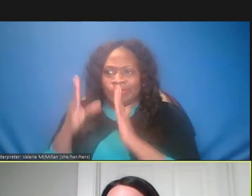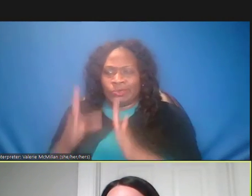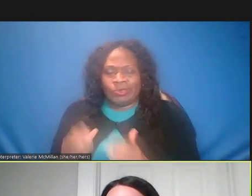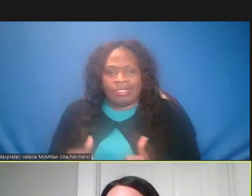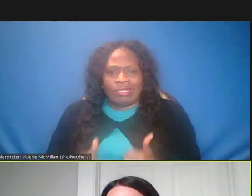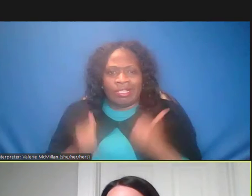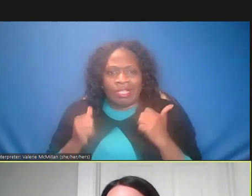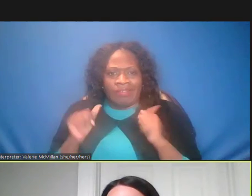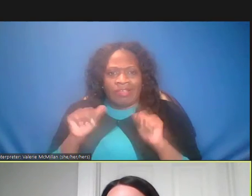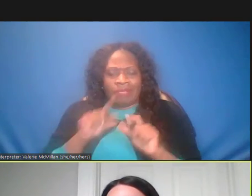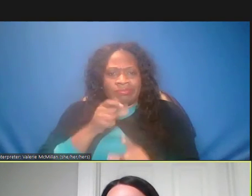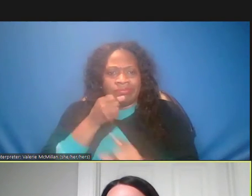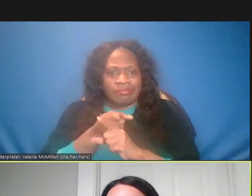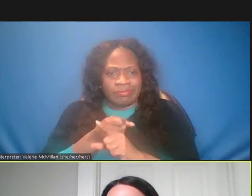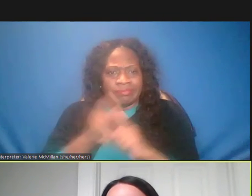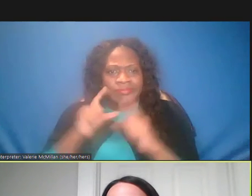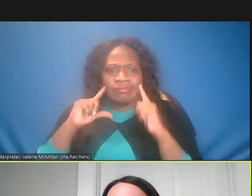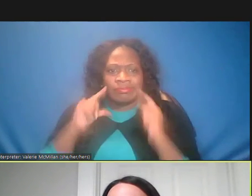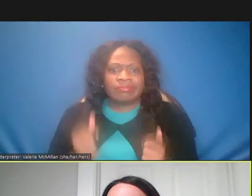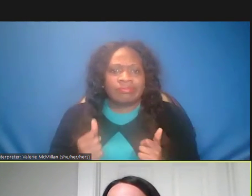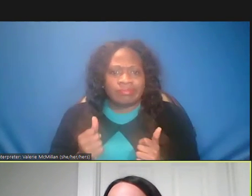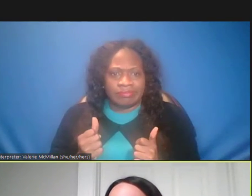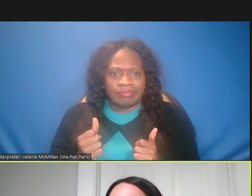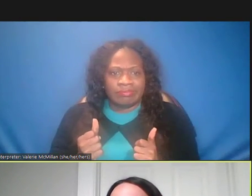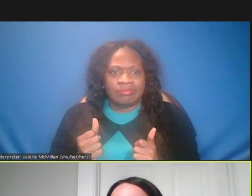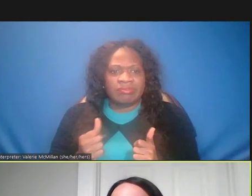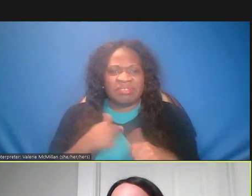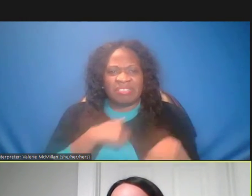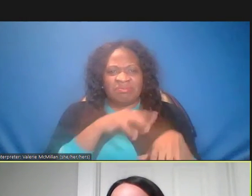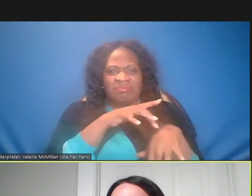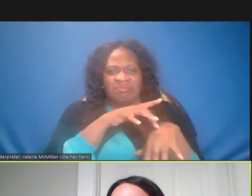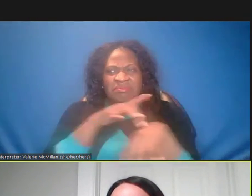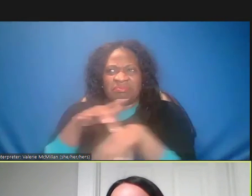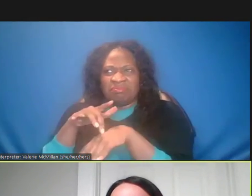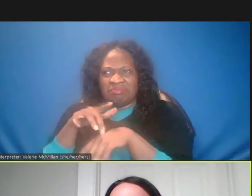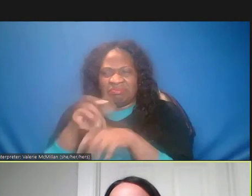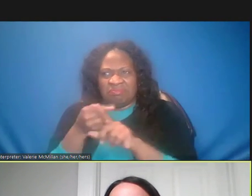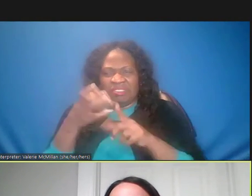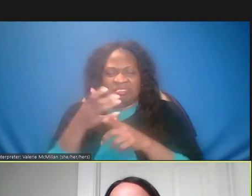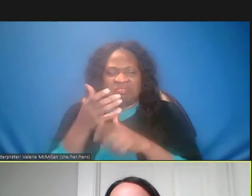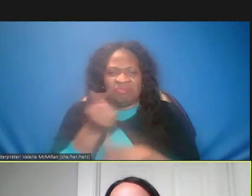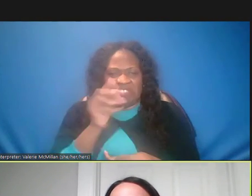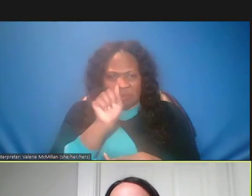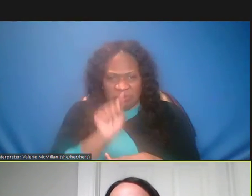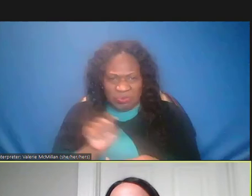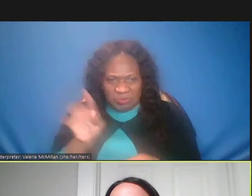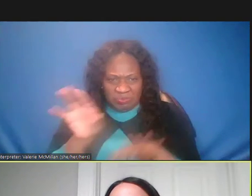that can be impacted by hearing loss, and I'll touch and expand on a few of those.